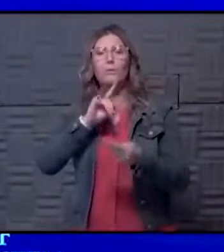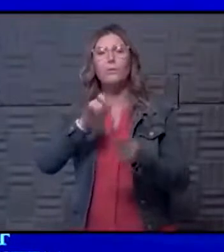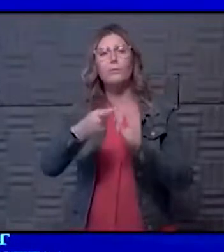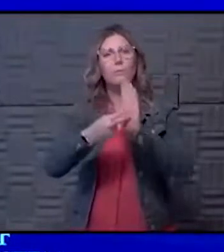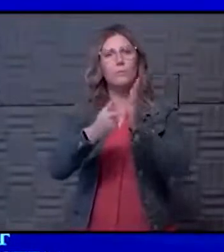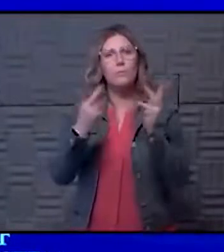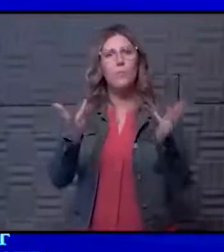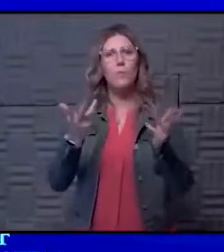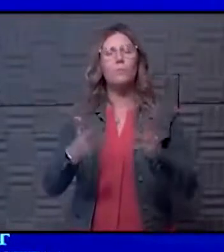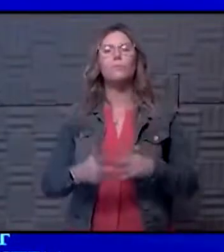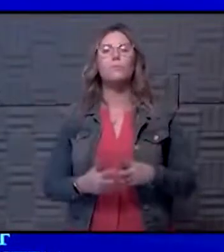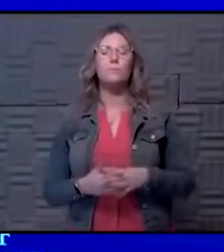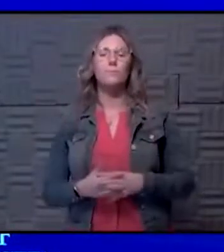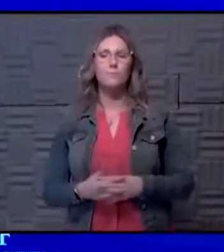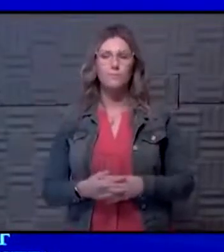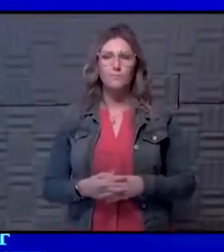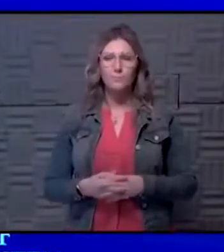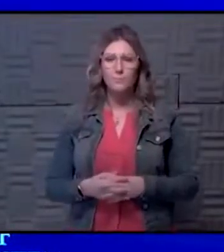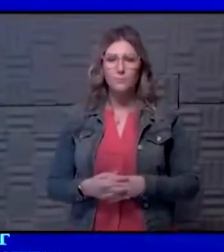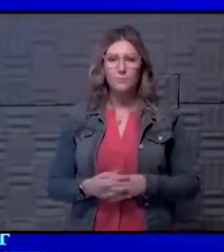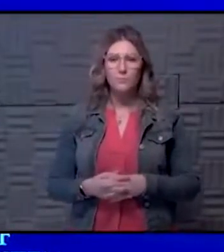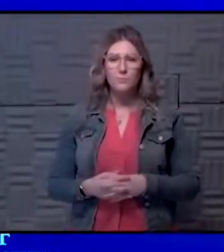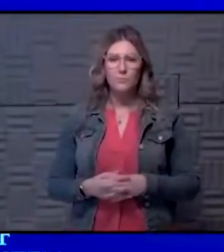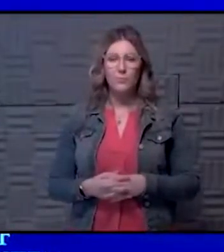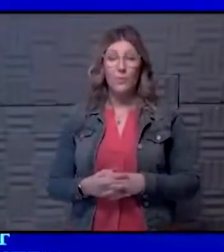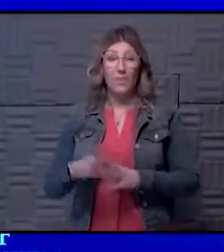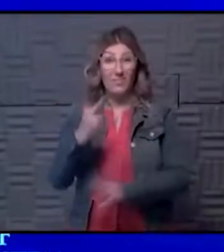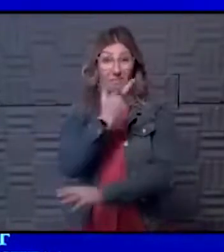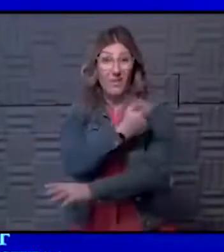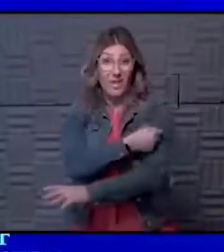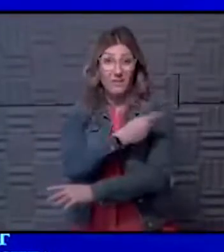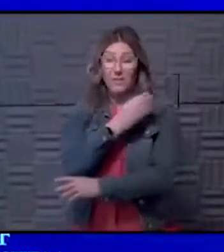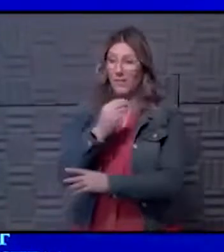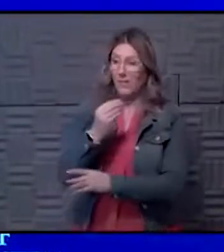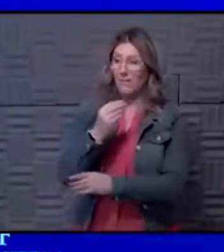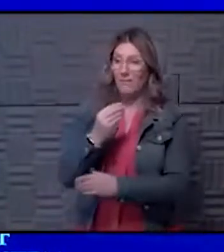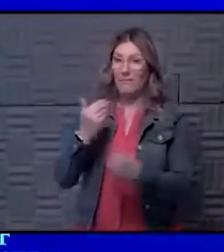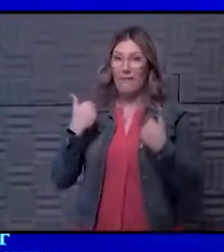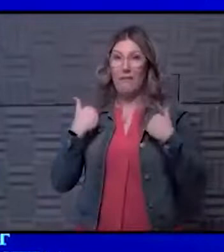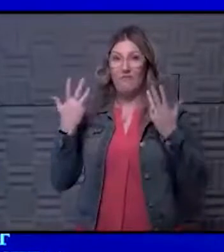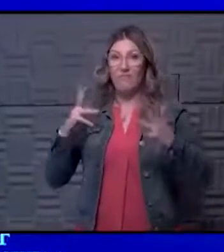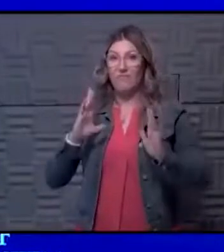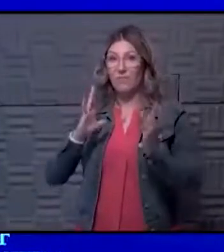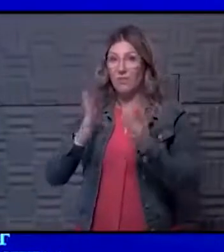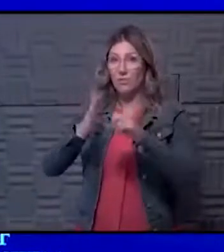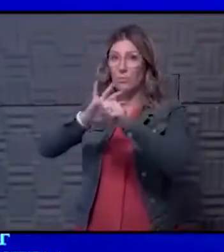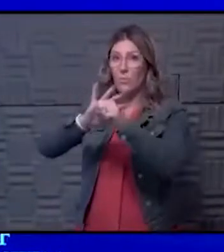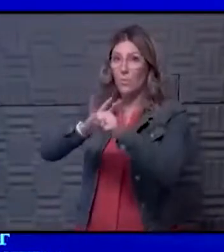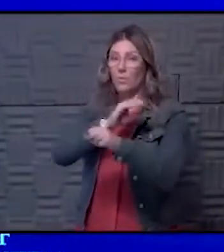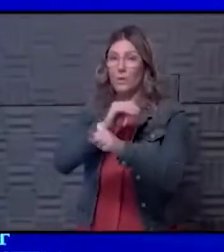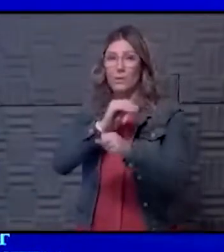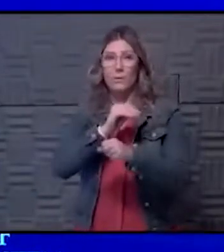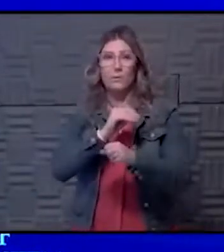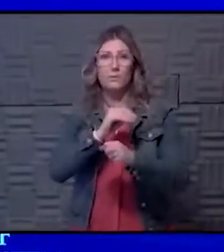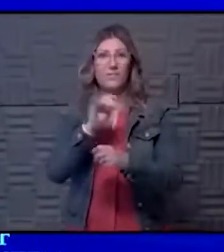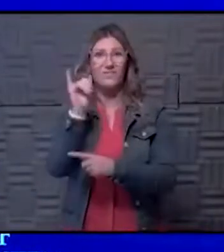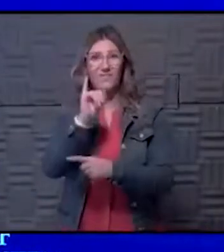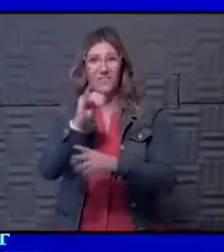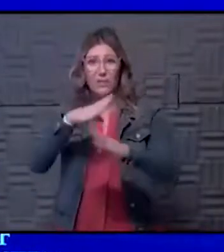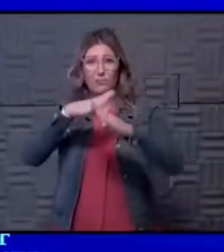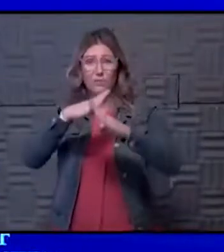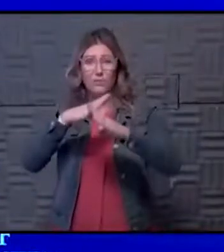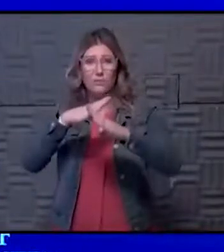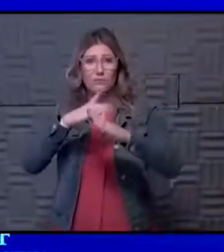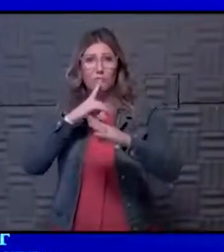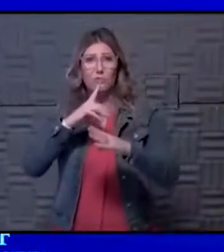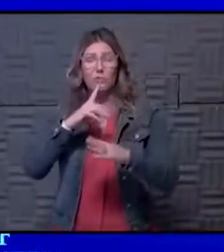means is that because of vaccine and people who have had disease and good infection control precautions, that really what we're seeing is that people who are a